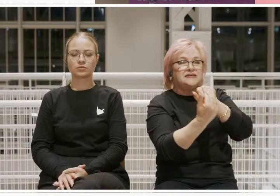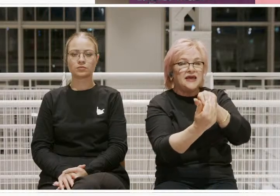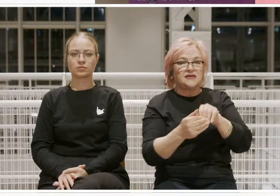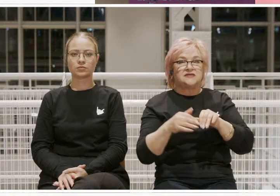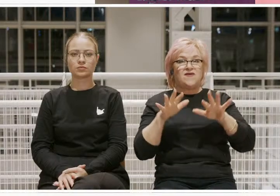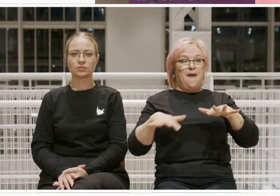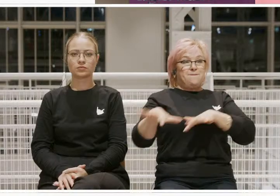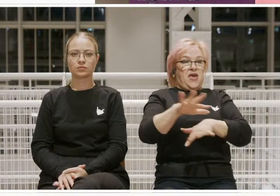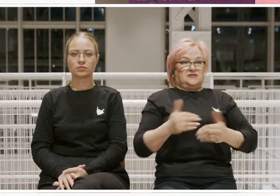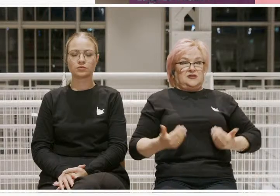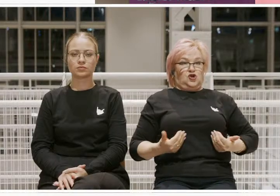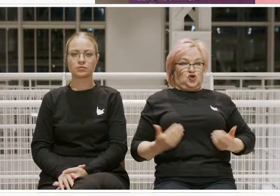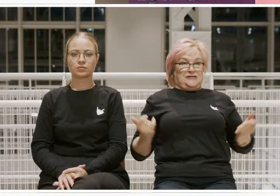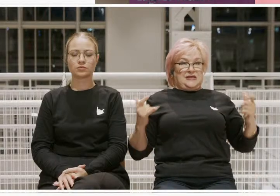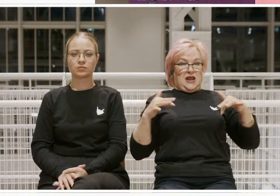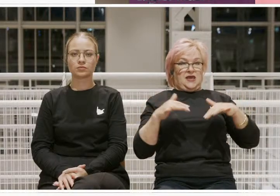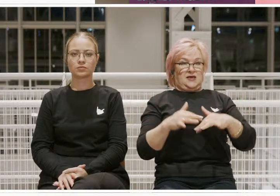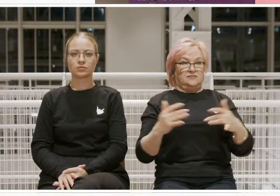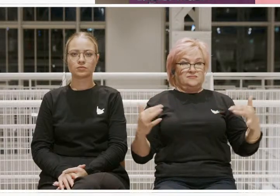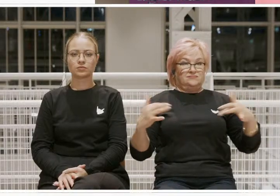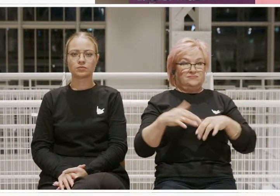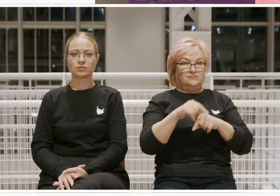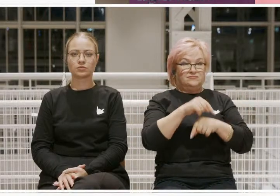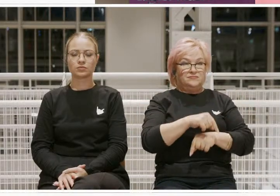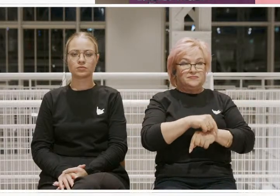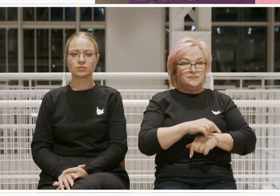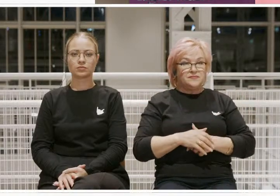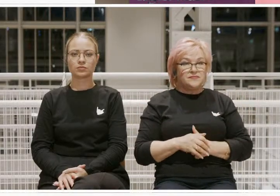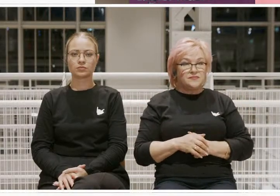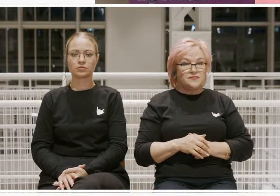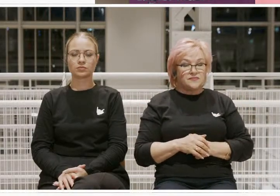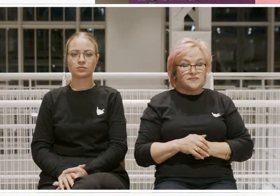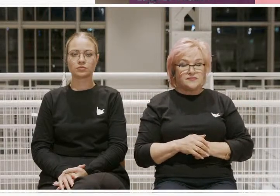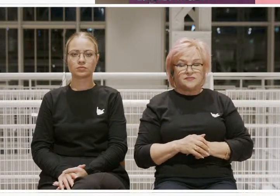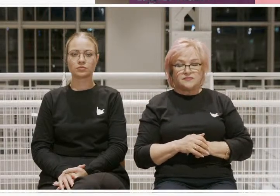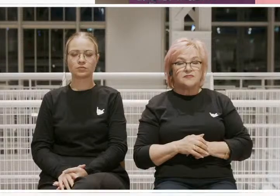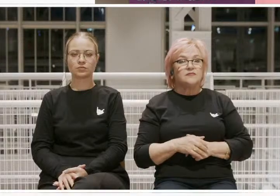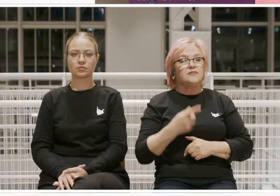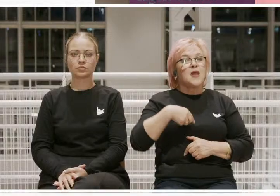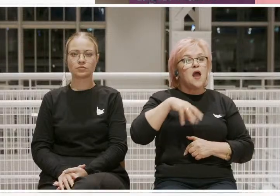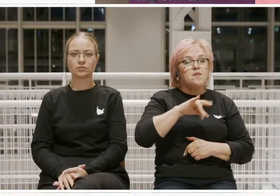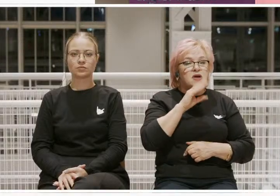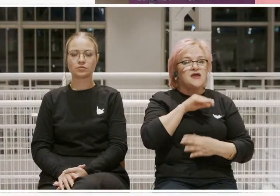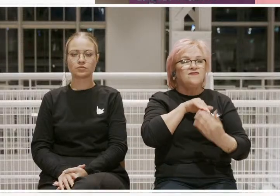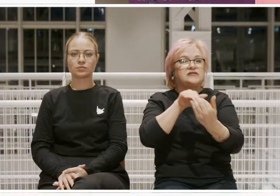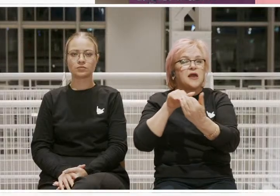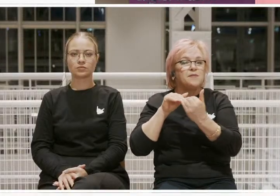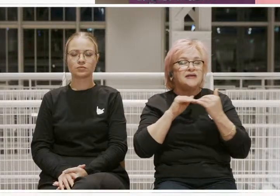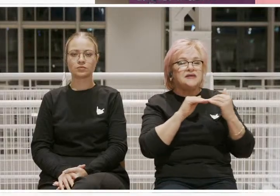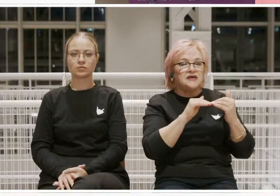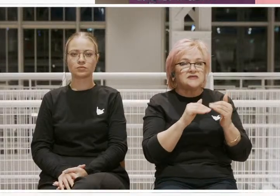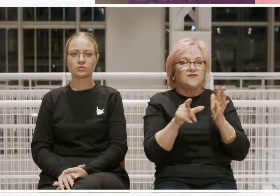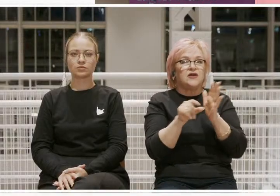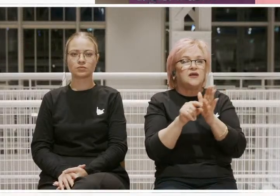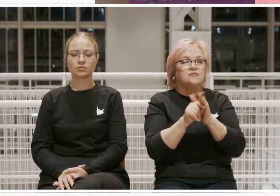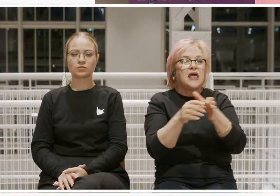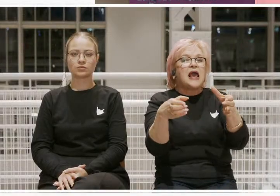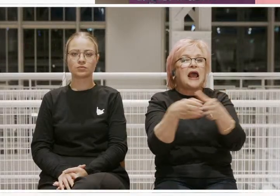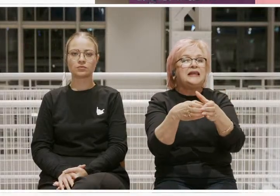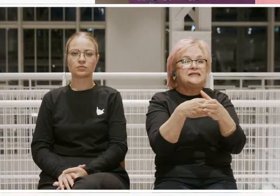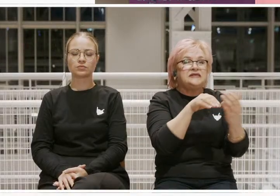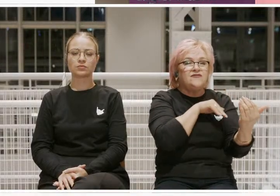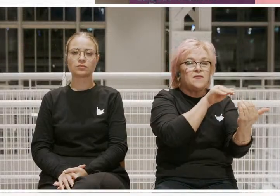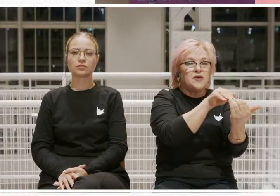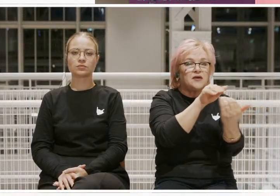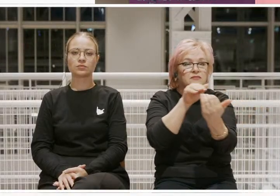informed by the collective's long-standing research into motherhood and production, and a series